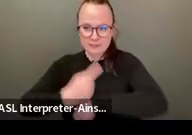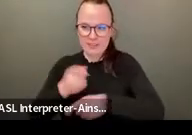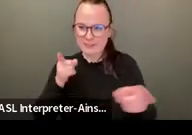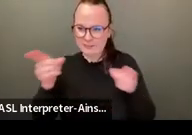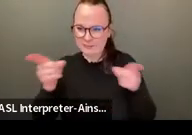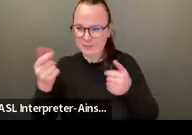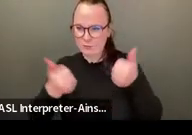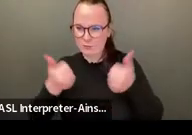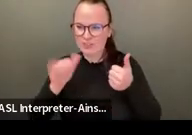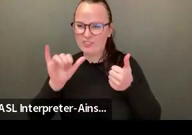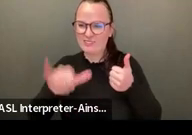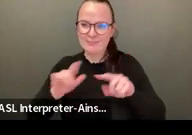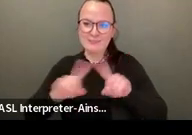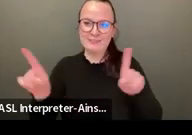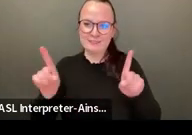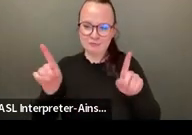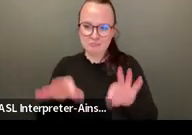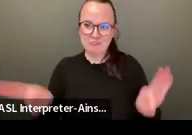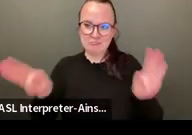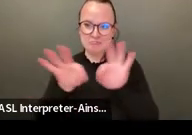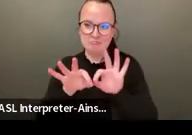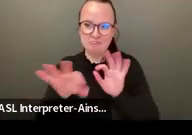That's the difference. Yeah.